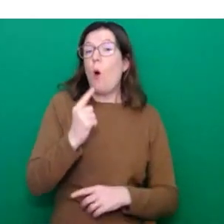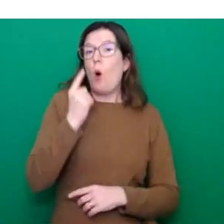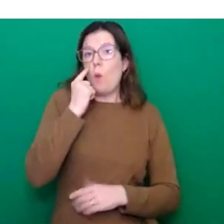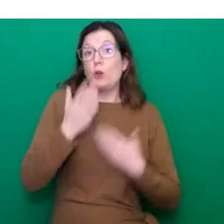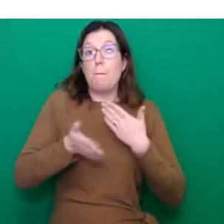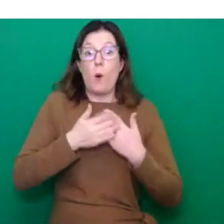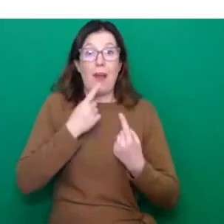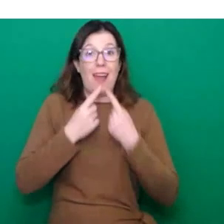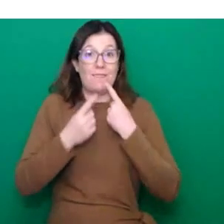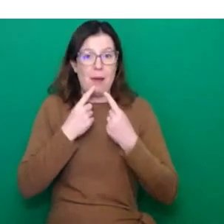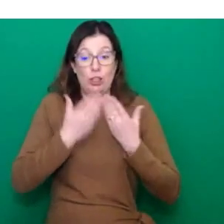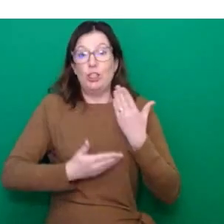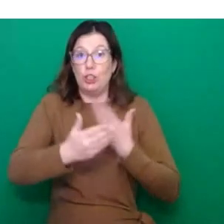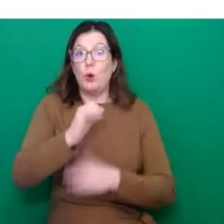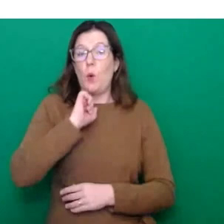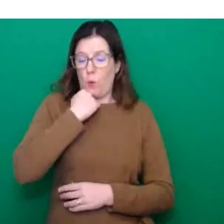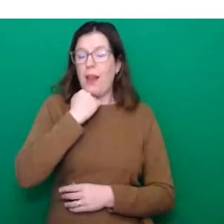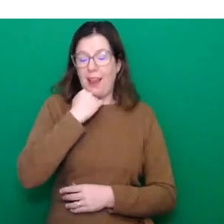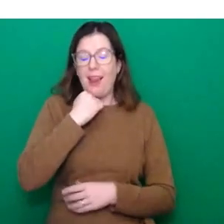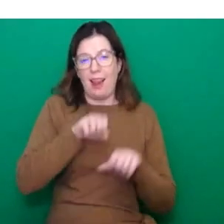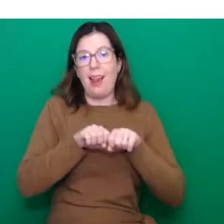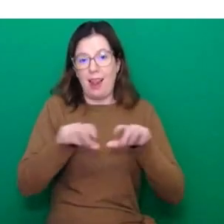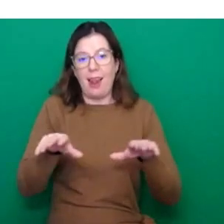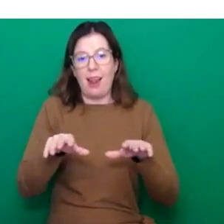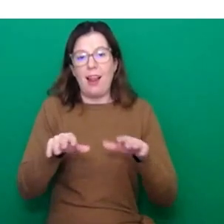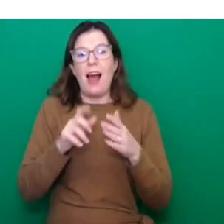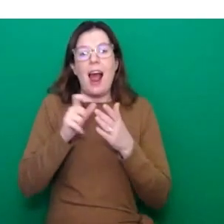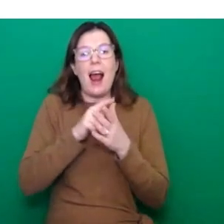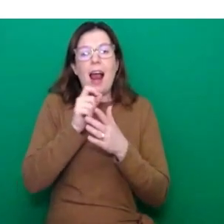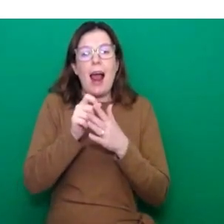be building in some really good, clear information about the CAP role